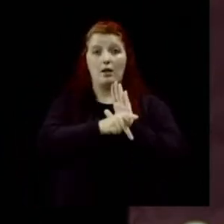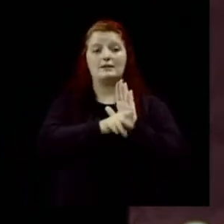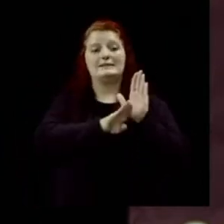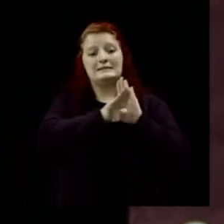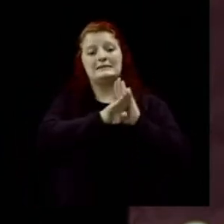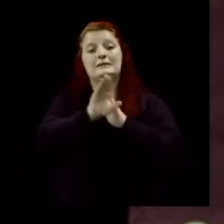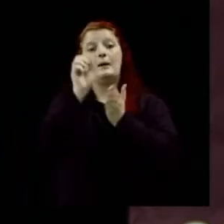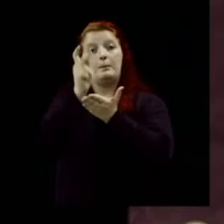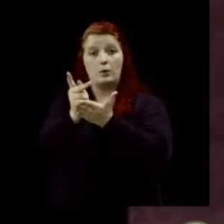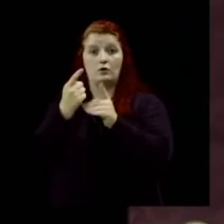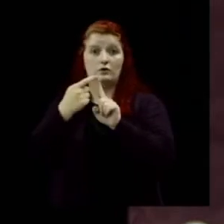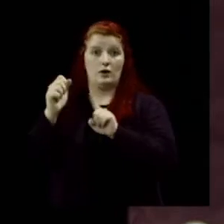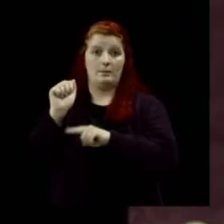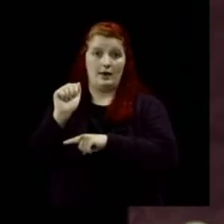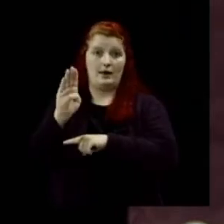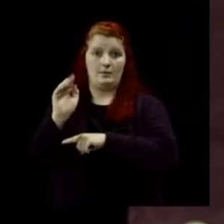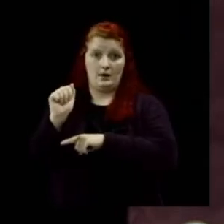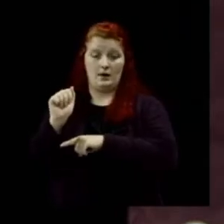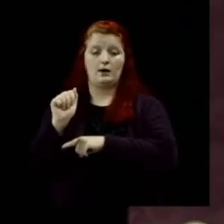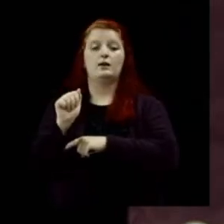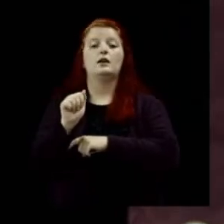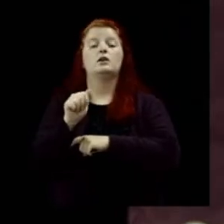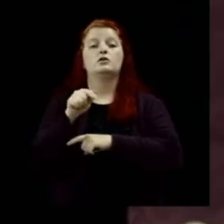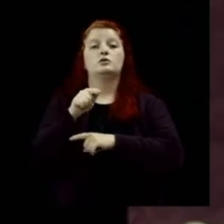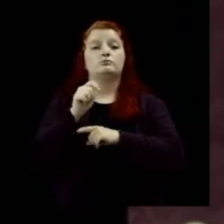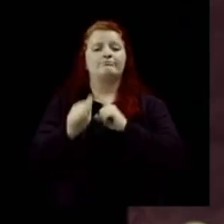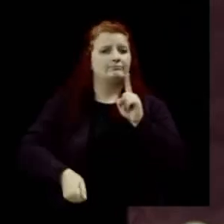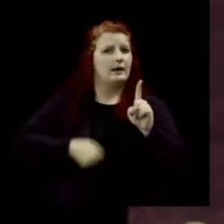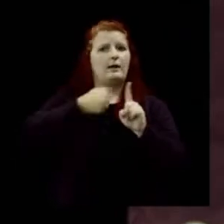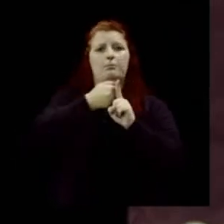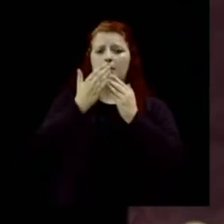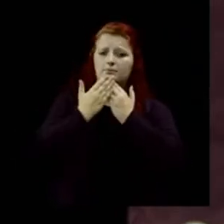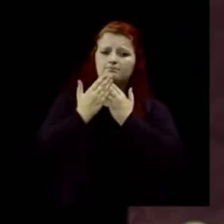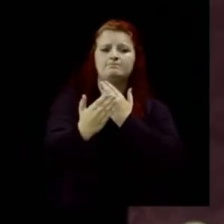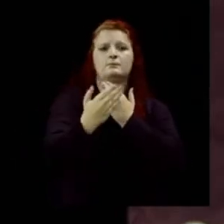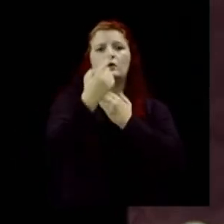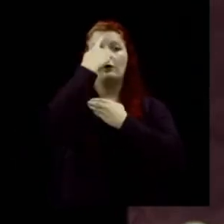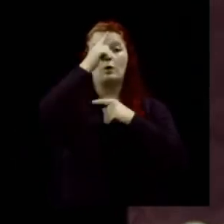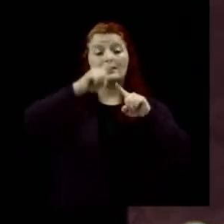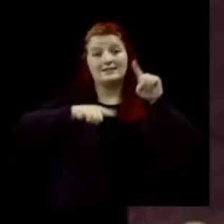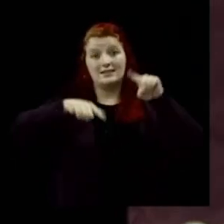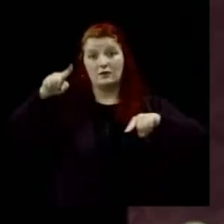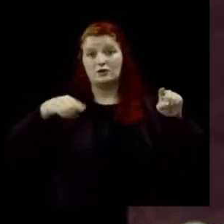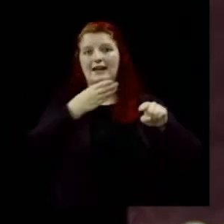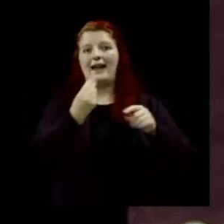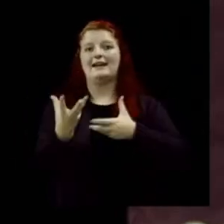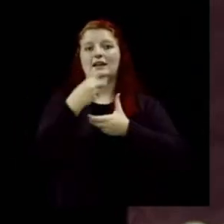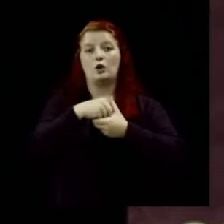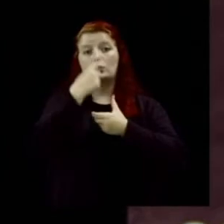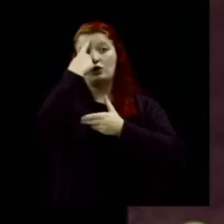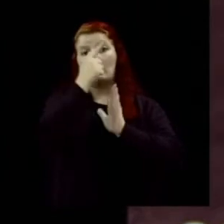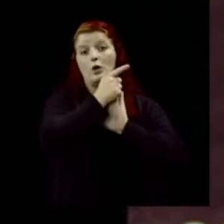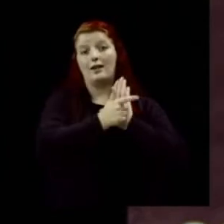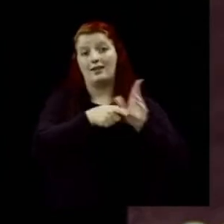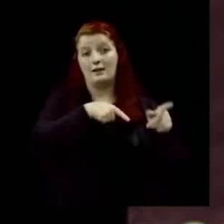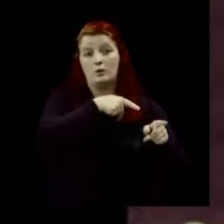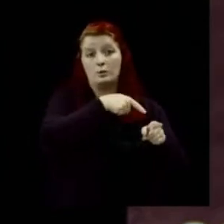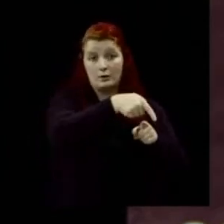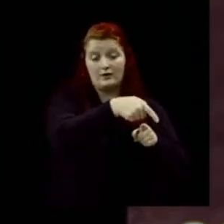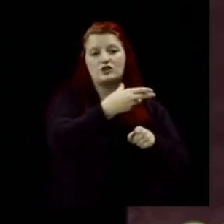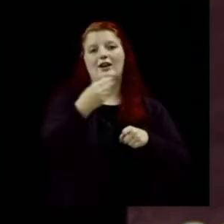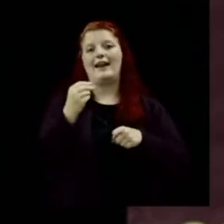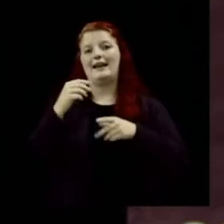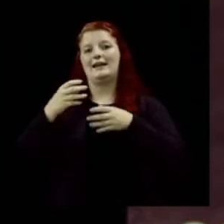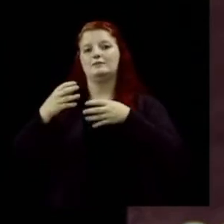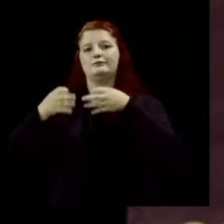ABA, having a long-lasting impact on diversity and inclusion in the legal profession and the justice